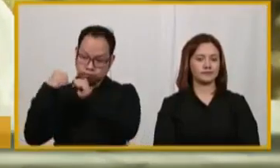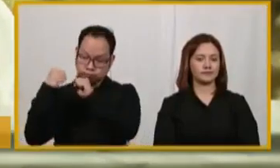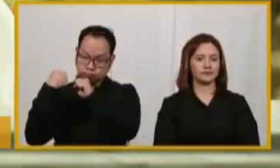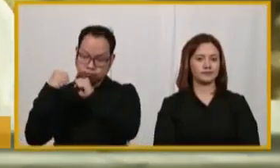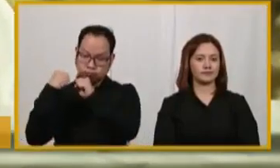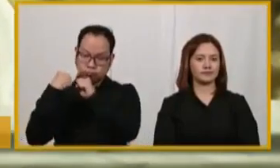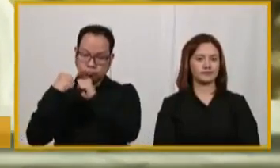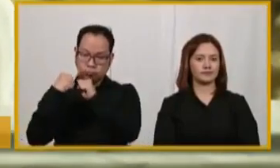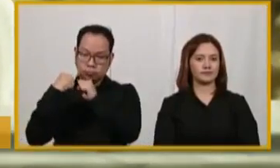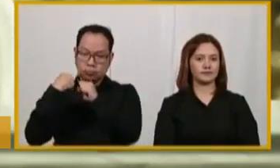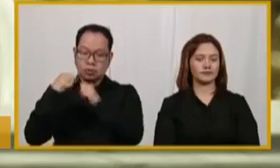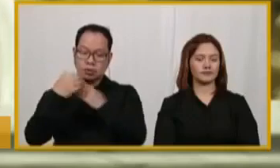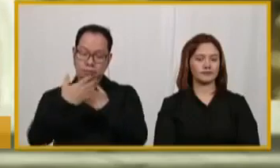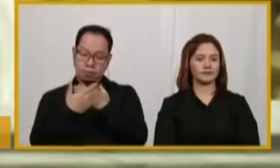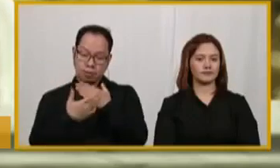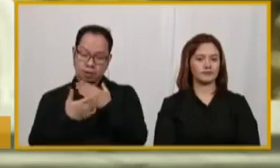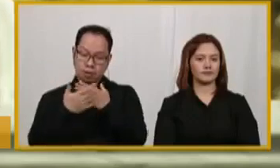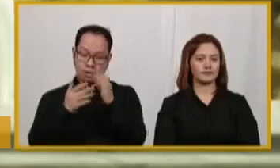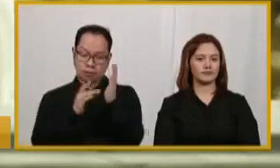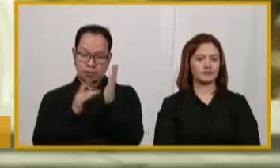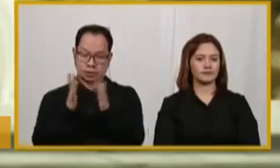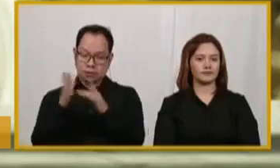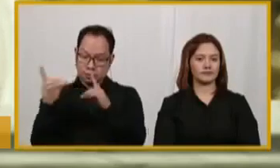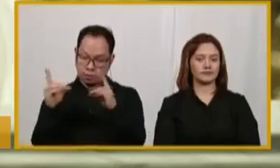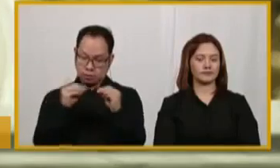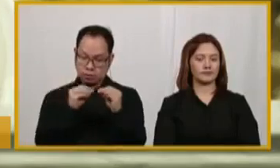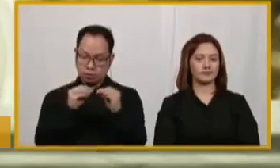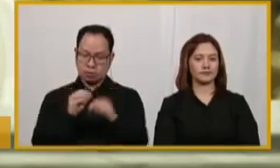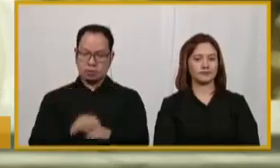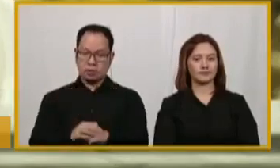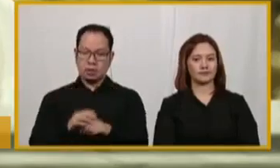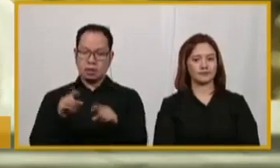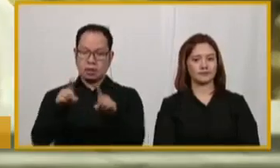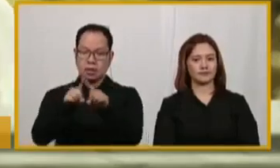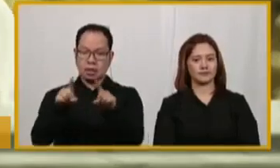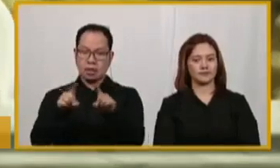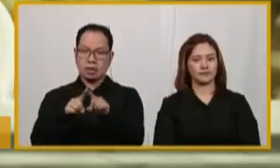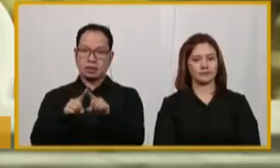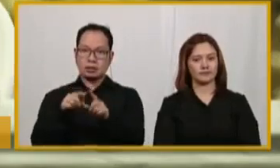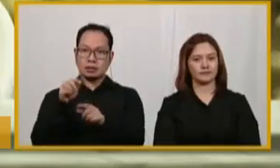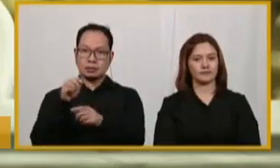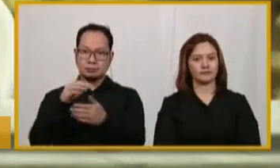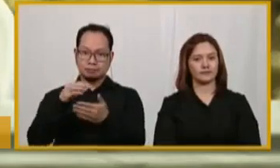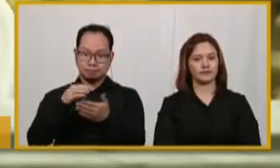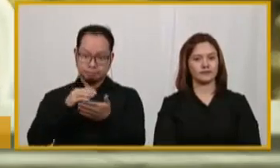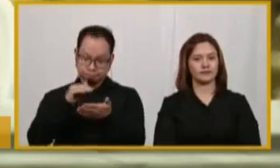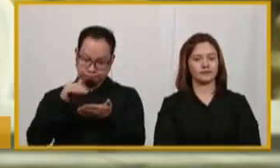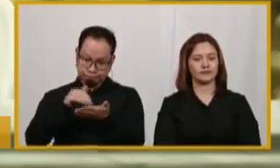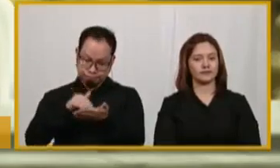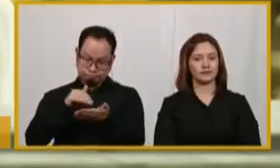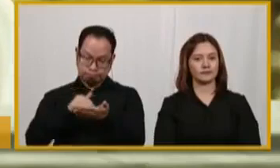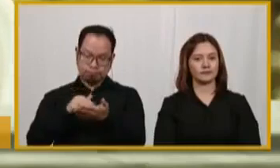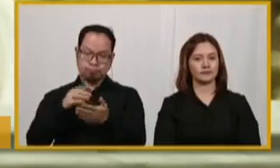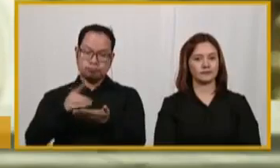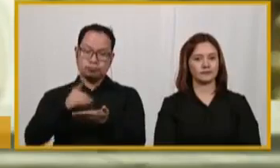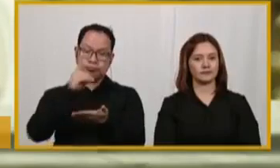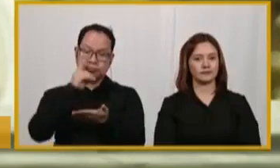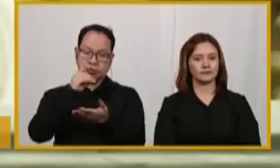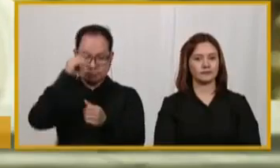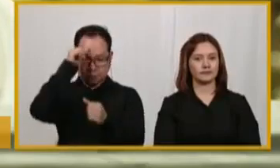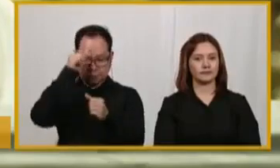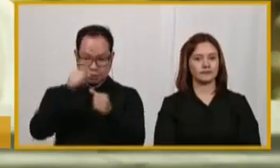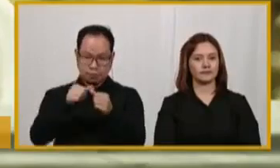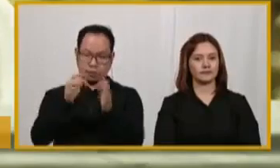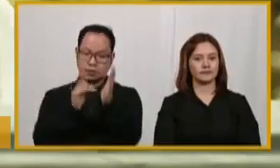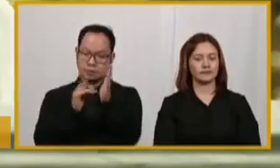in my blood. Do this as often as you drink it in remembrance